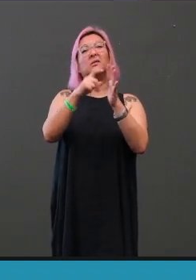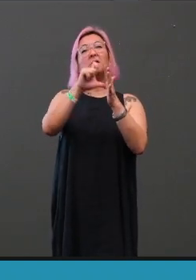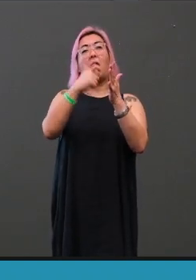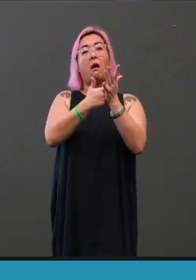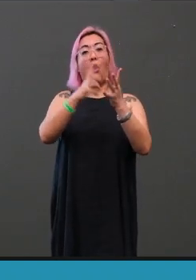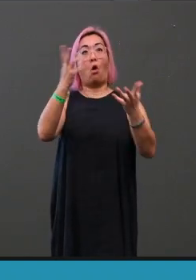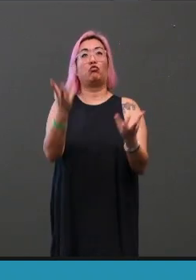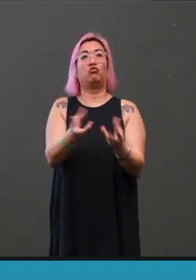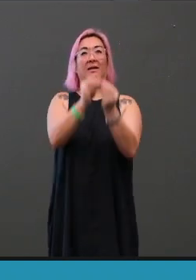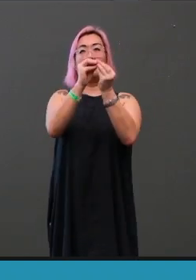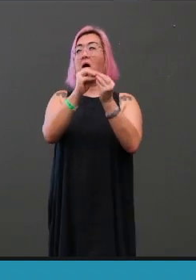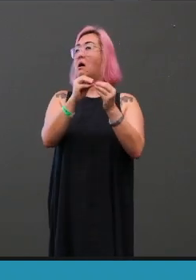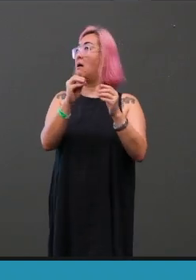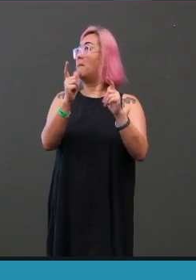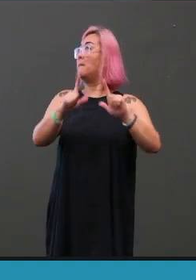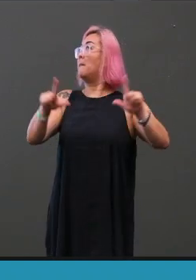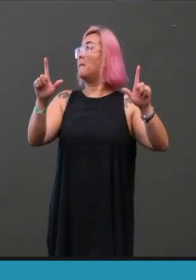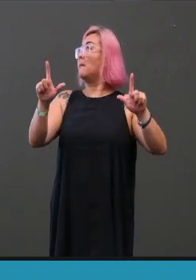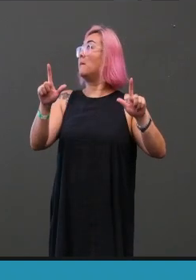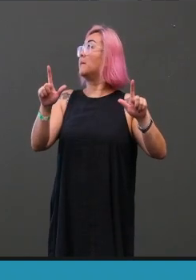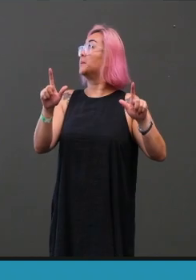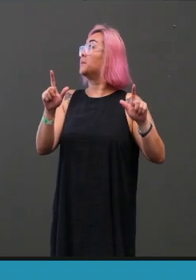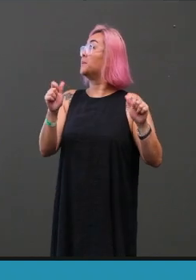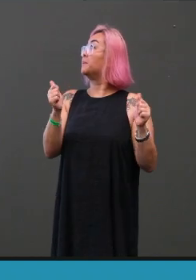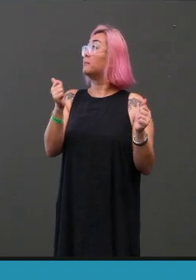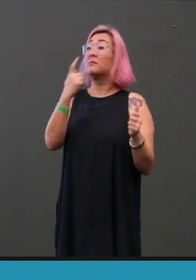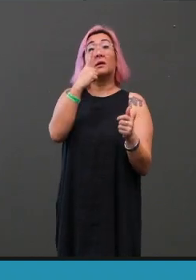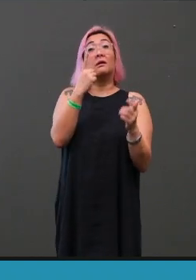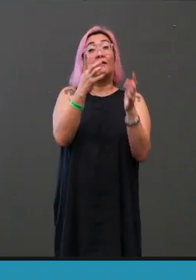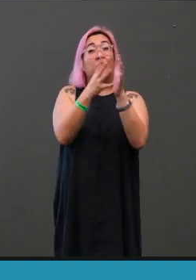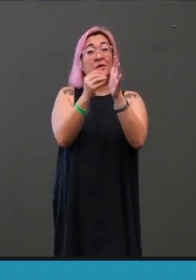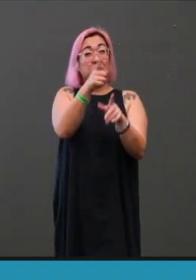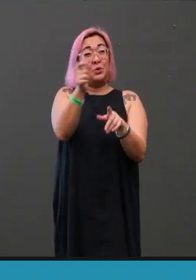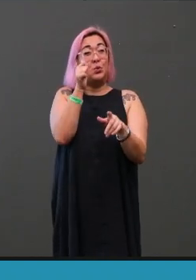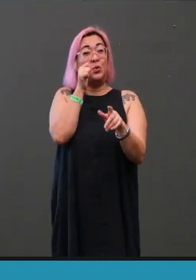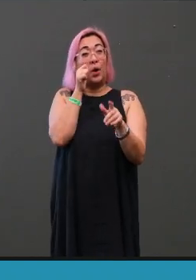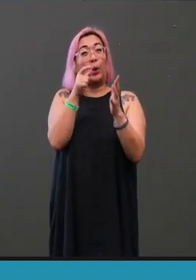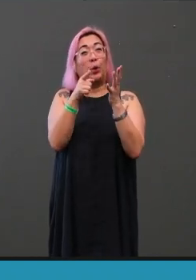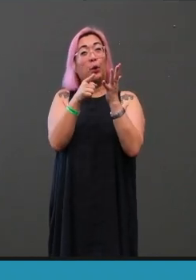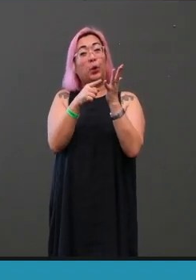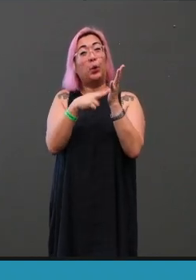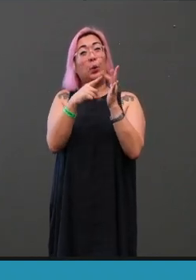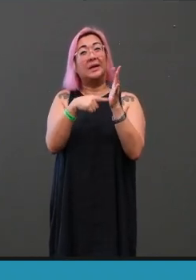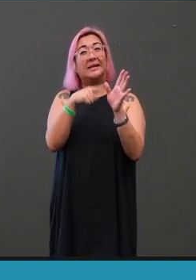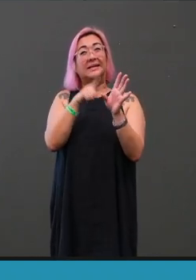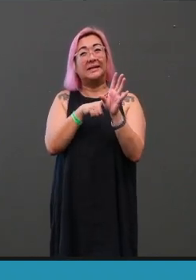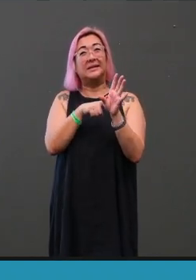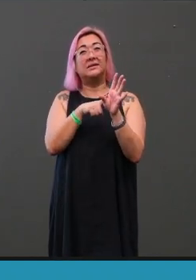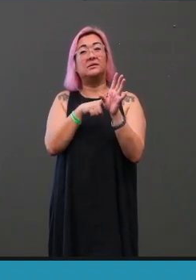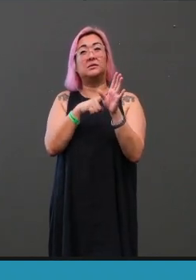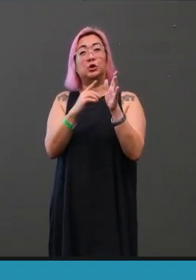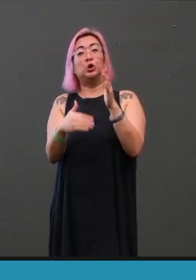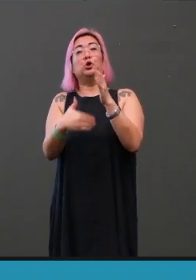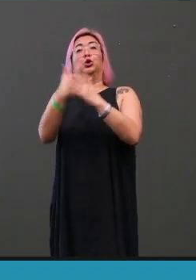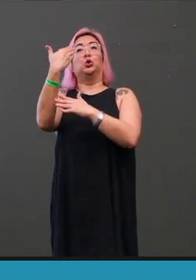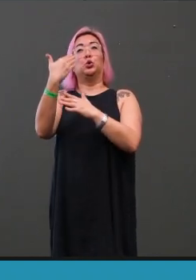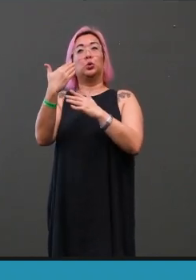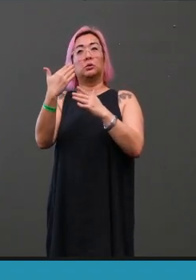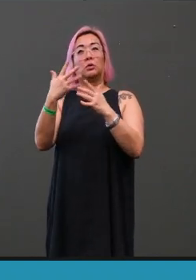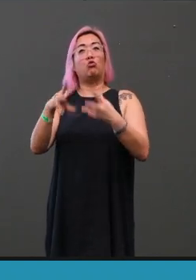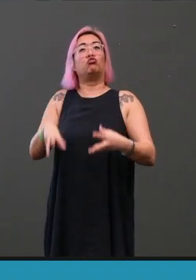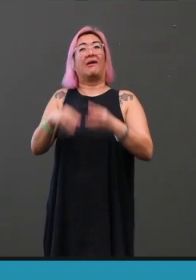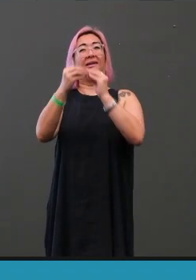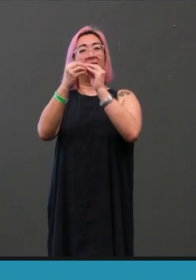you're, for example, using Unity's newer render pipeline called URP, it's supposed to work out of the box.